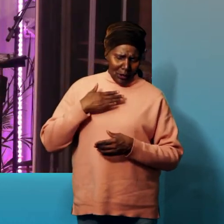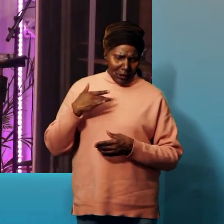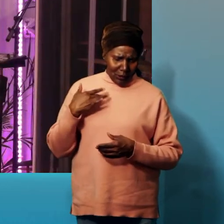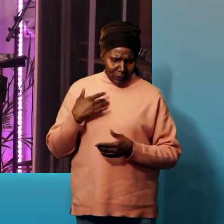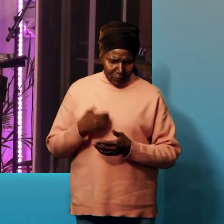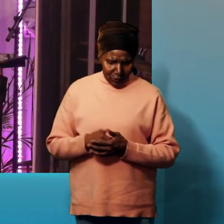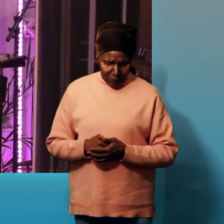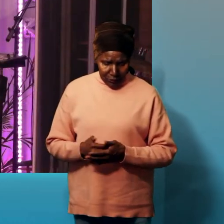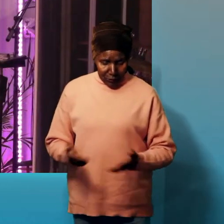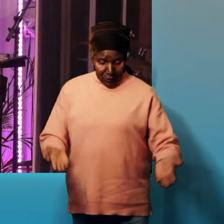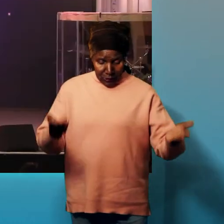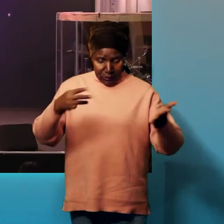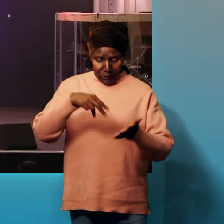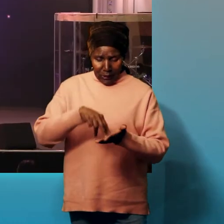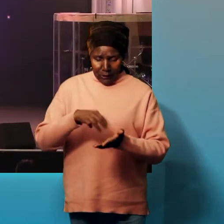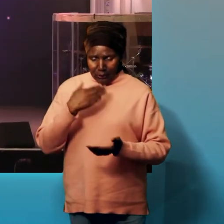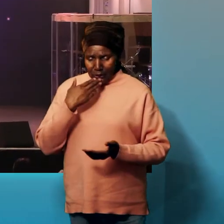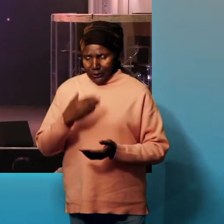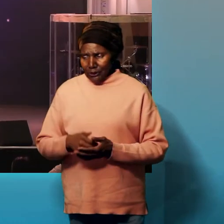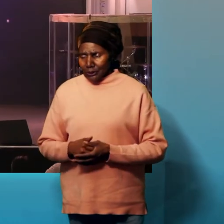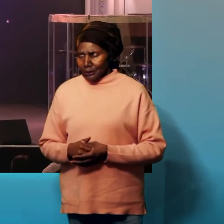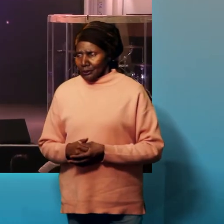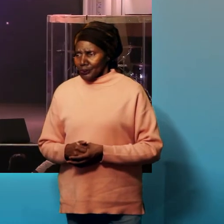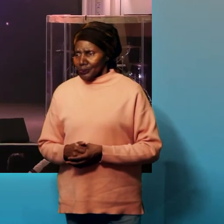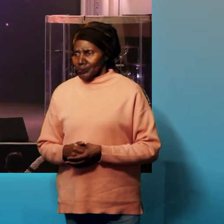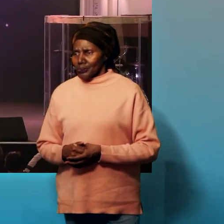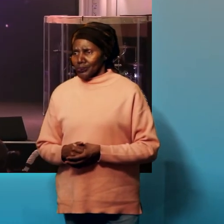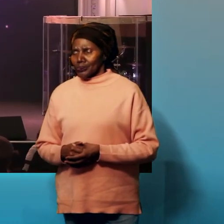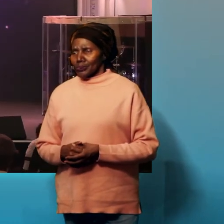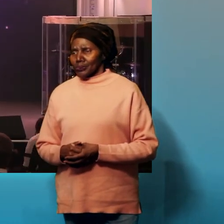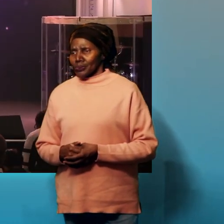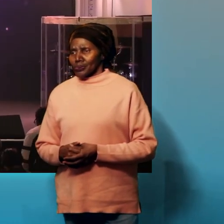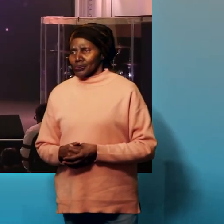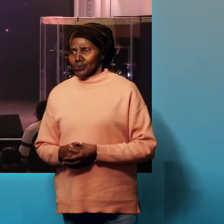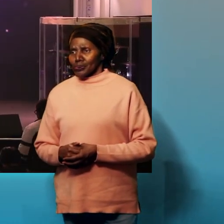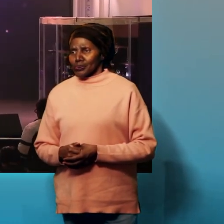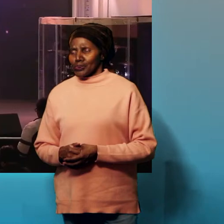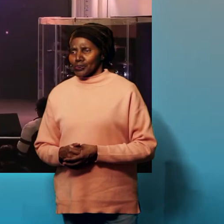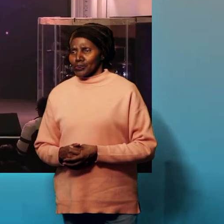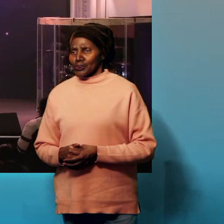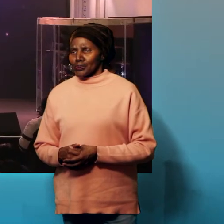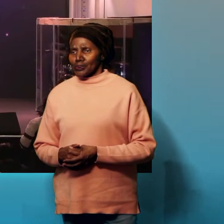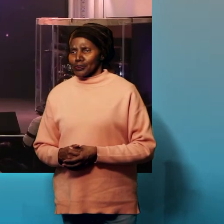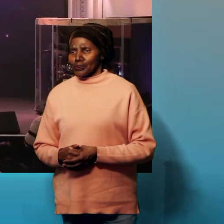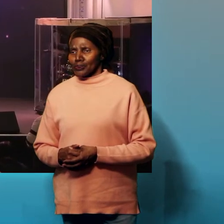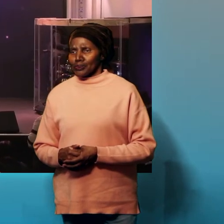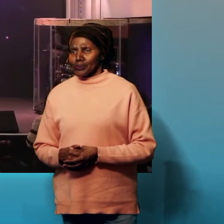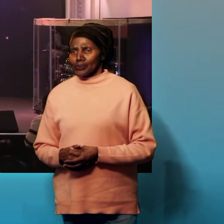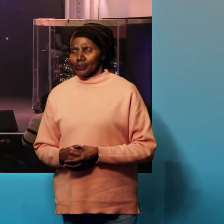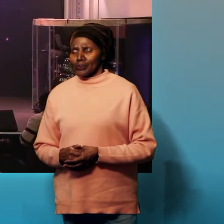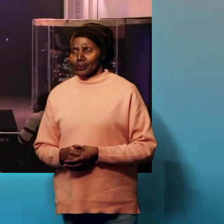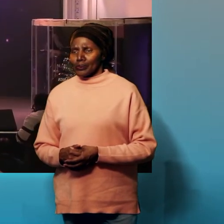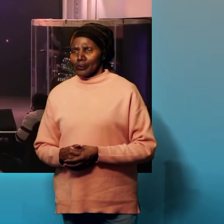If we can all stand together now, we're all going to engage together. But I think sometimes when we